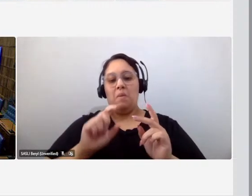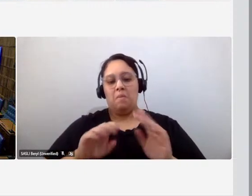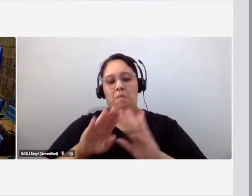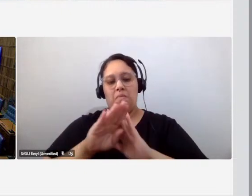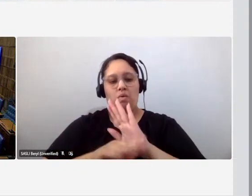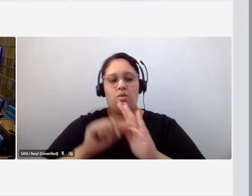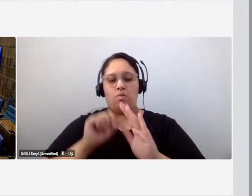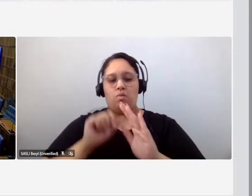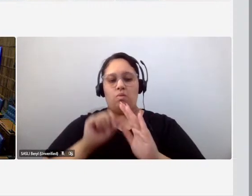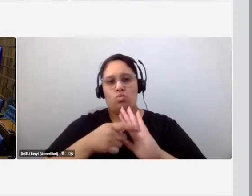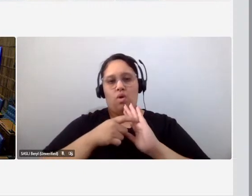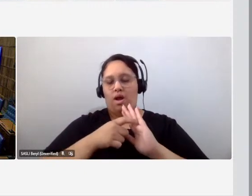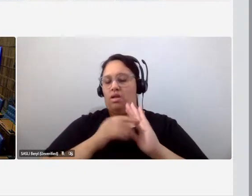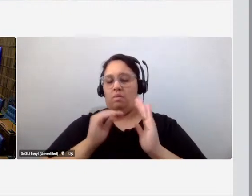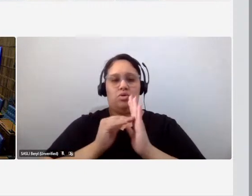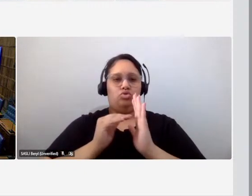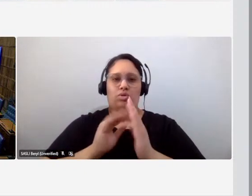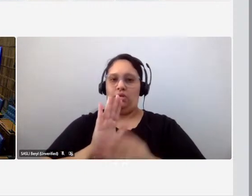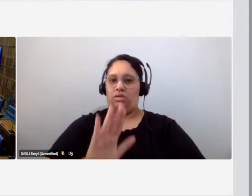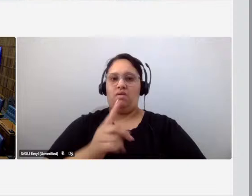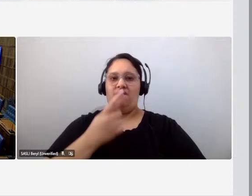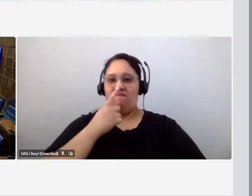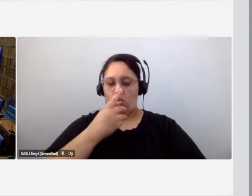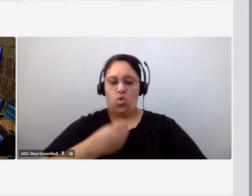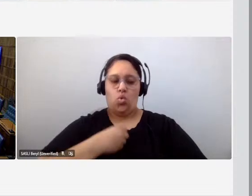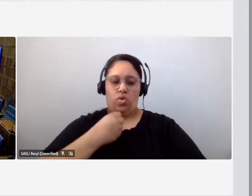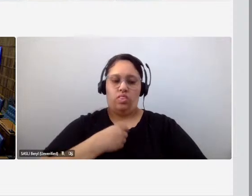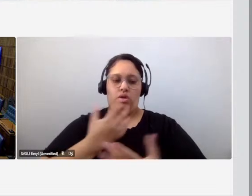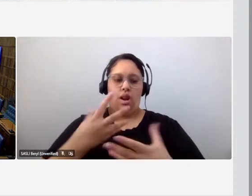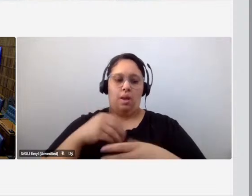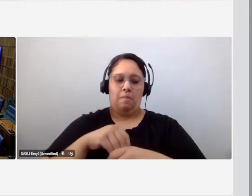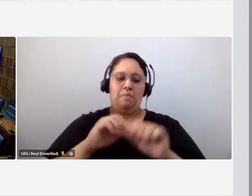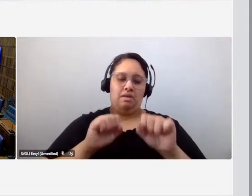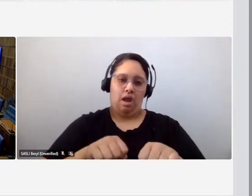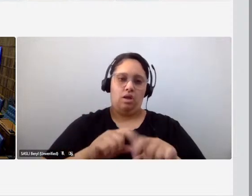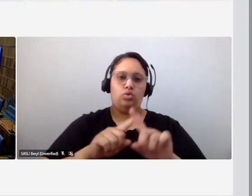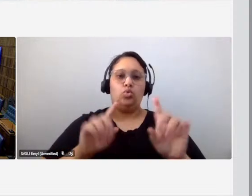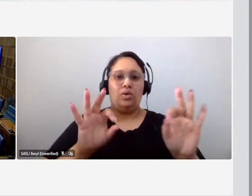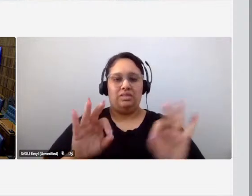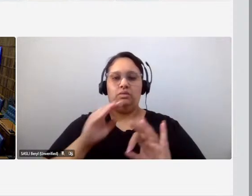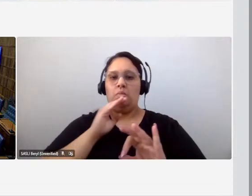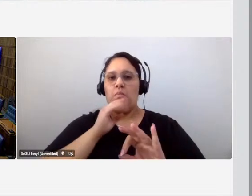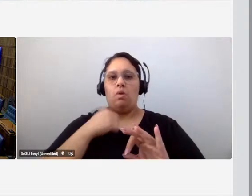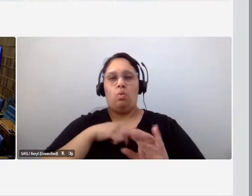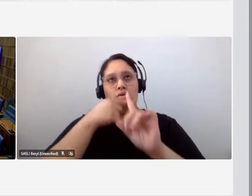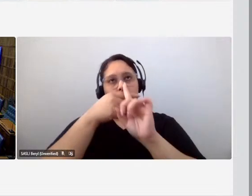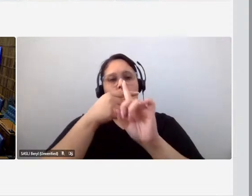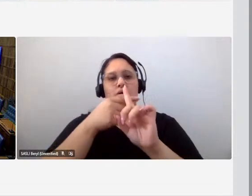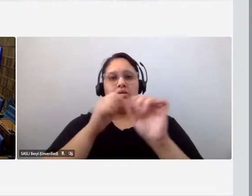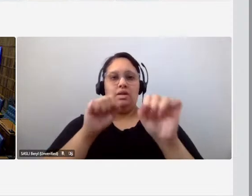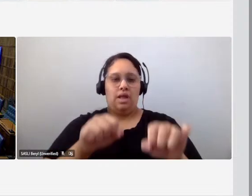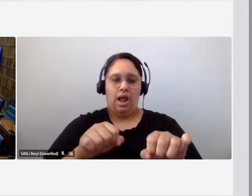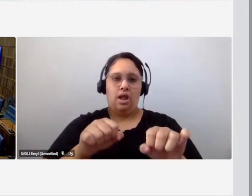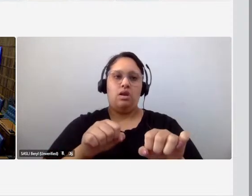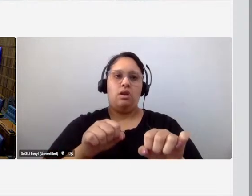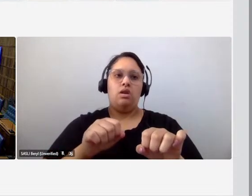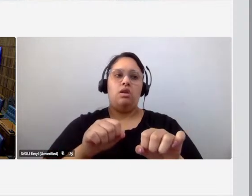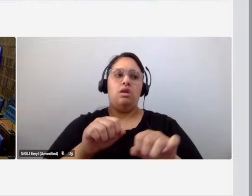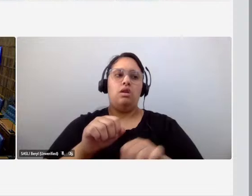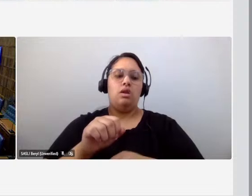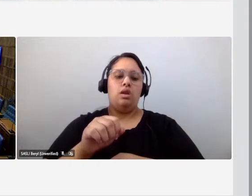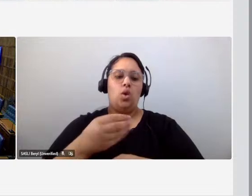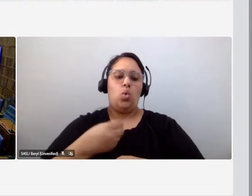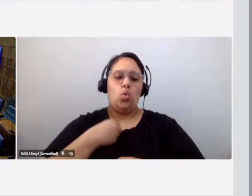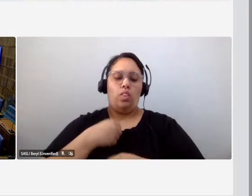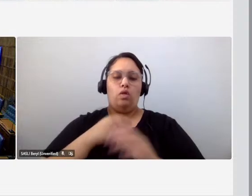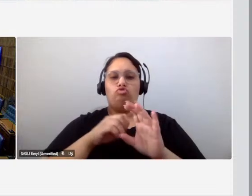don't require a matric in order for young people to participate in them. So it means that we are also targeting the NEET youth who have dropped